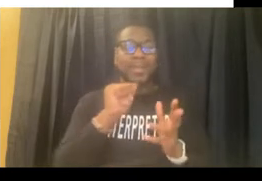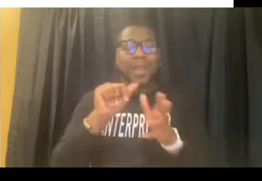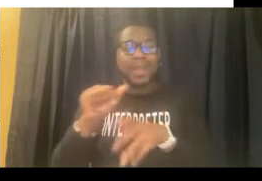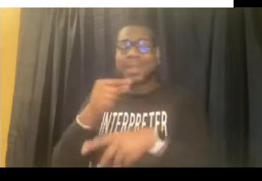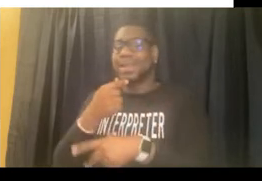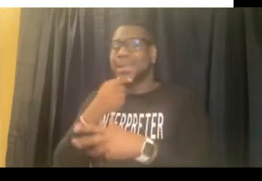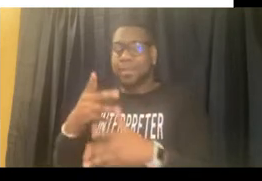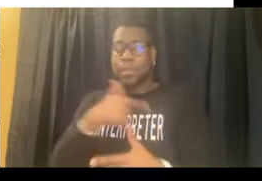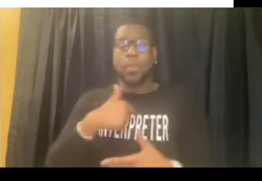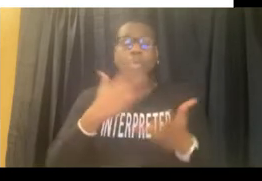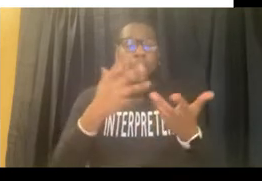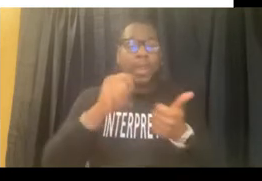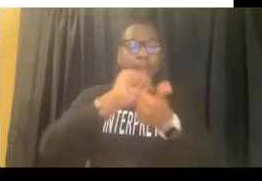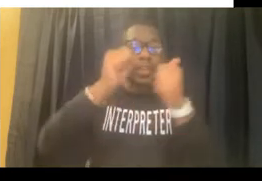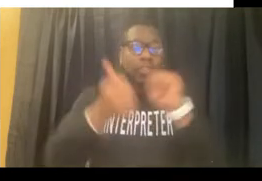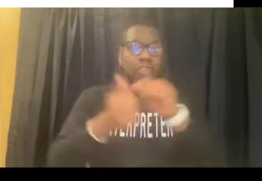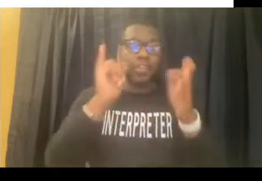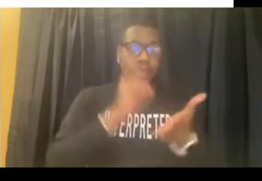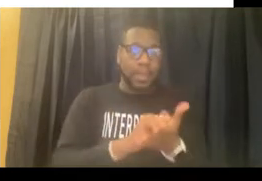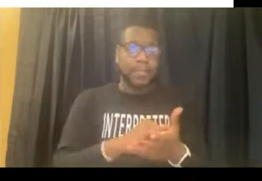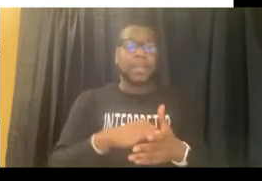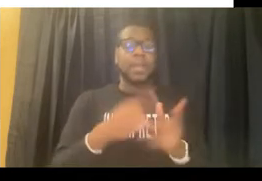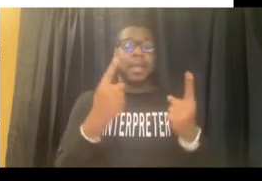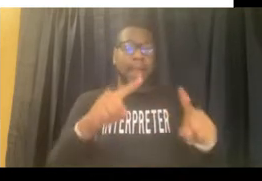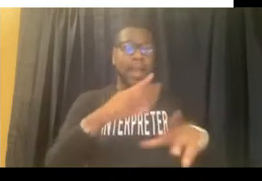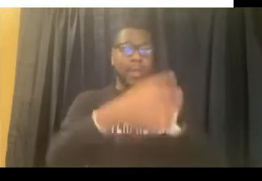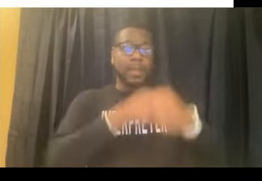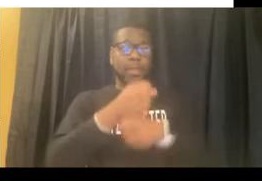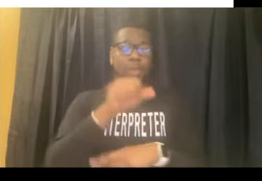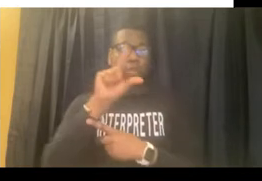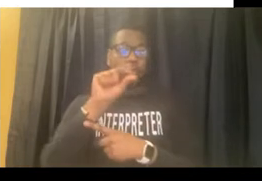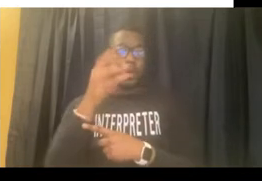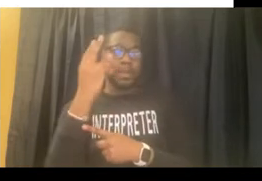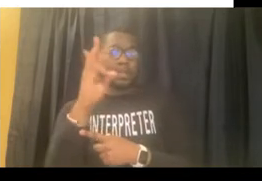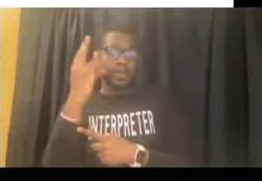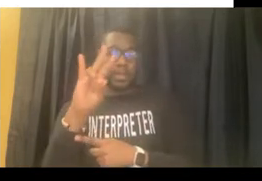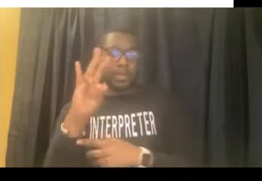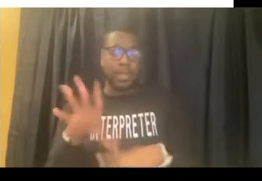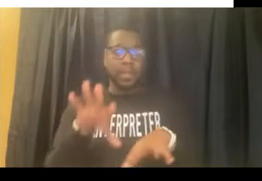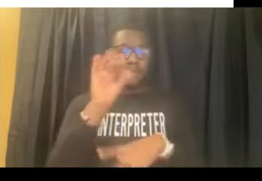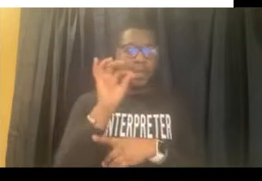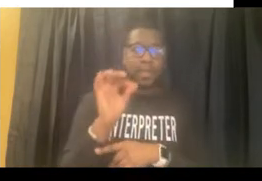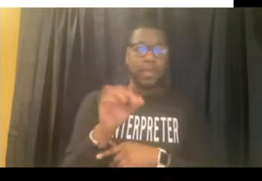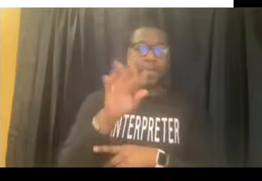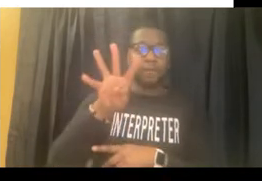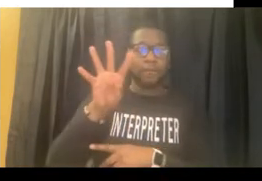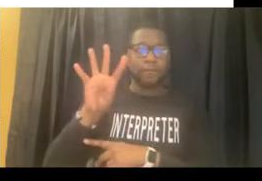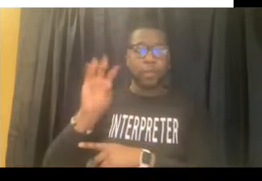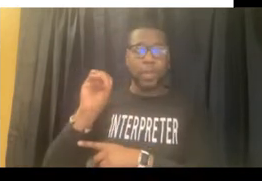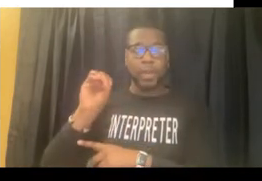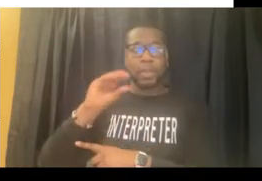In 2017, Rights for Girls found that 40% of trafficking incidents across the United States were Black